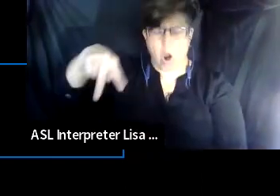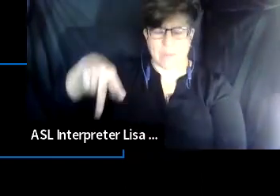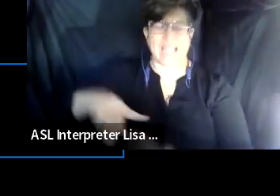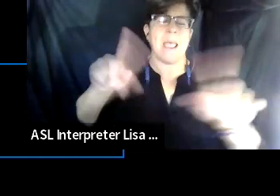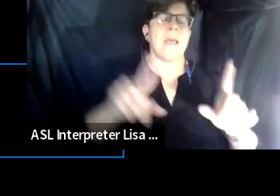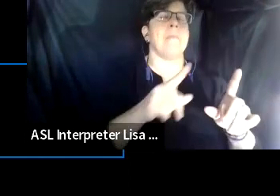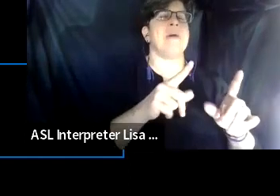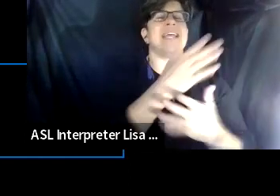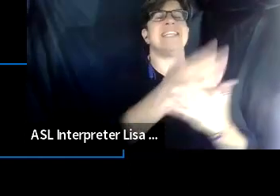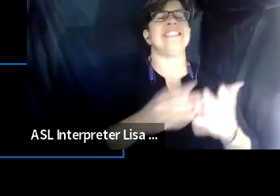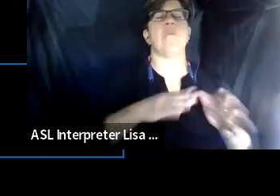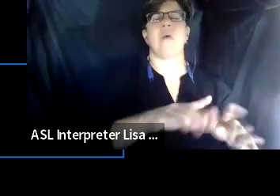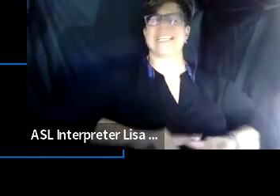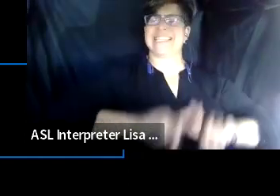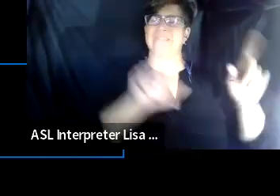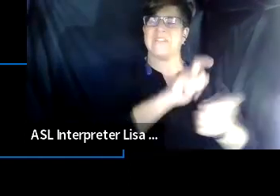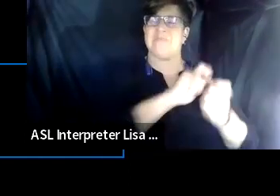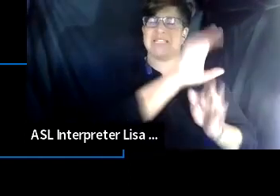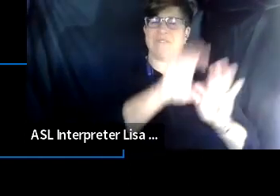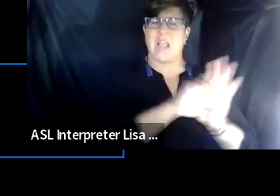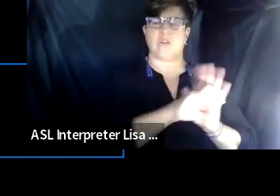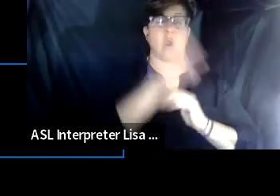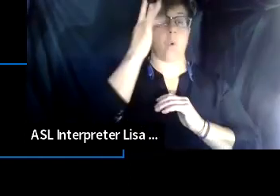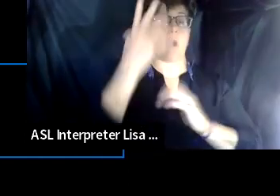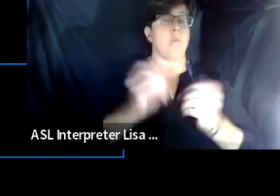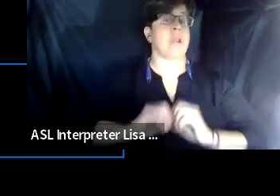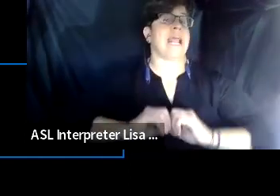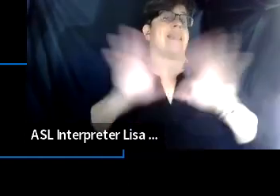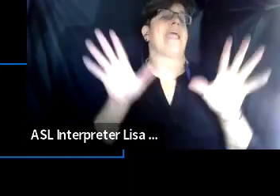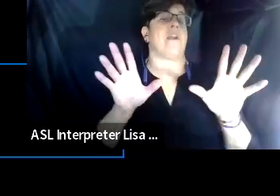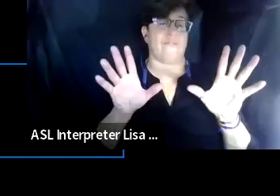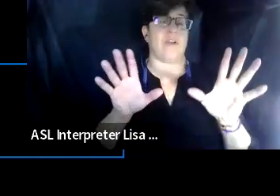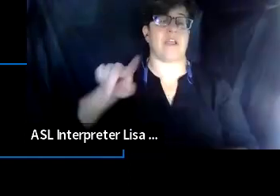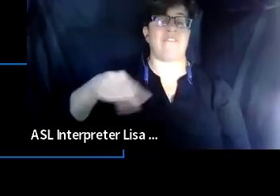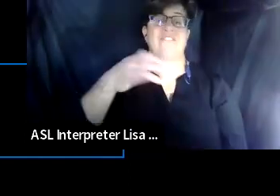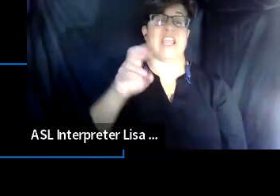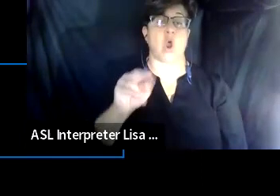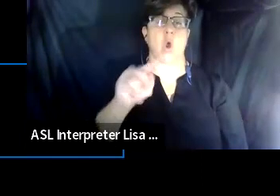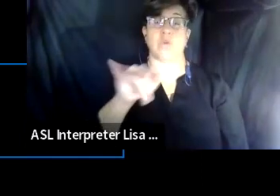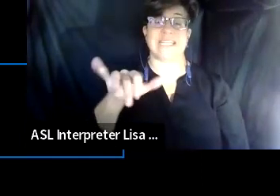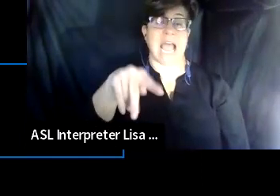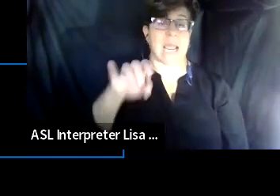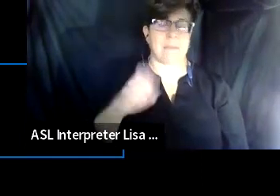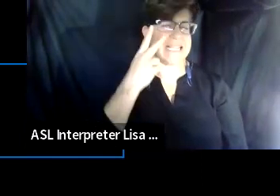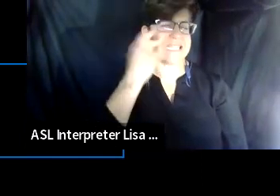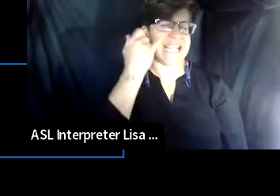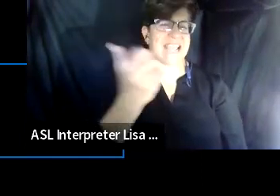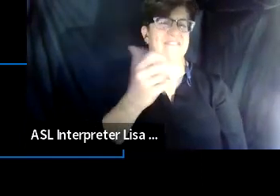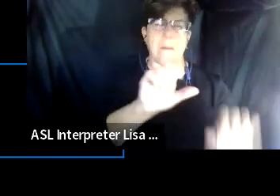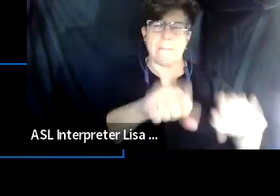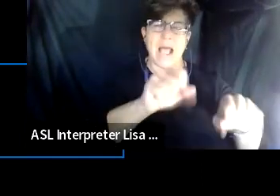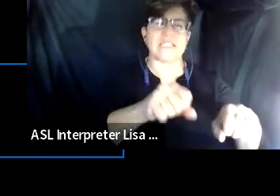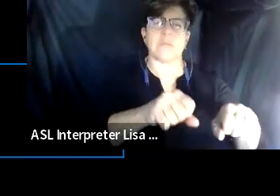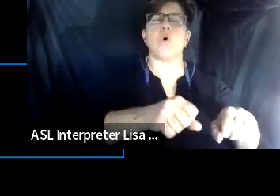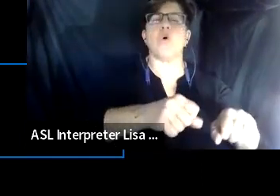characteristics. And the reason we wanted to clarify the phenotype was to see if there is a window for treatment, possible window for